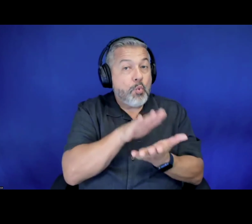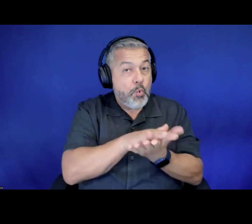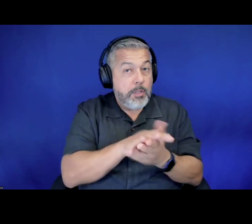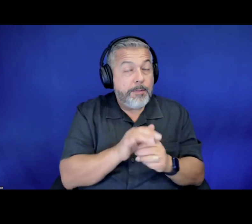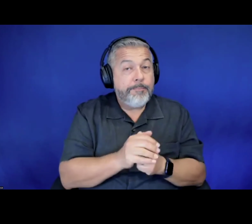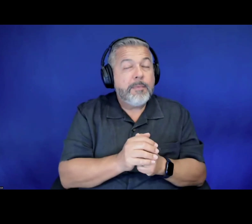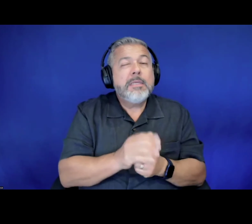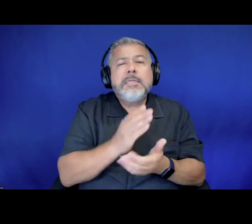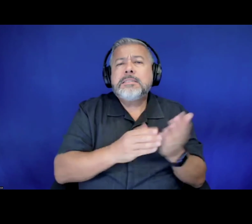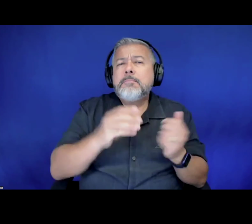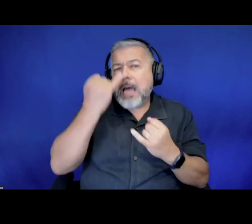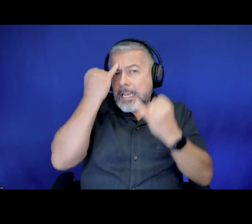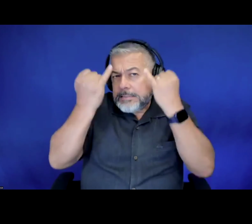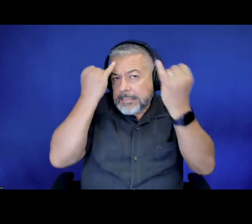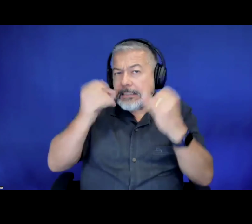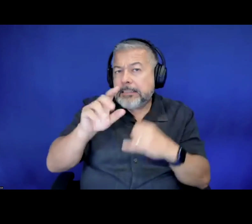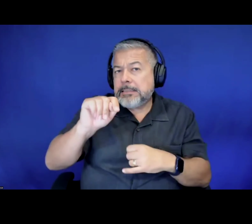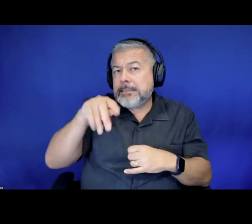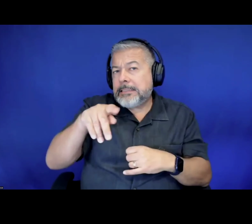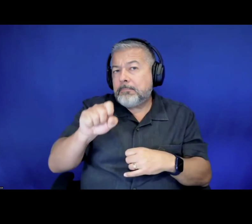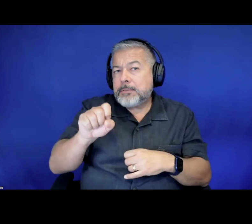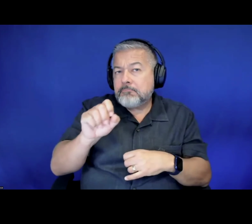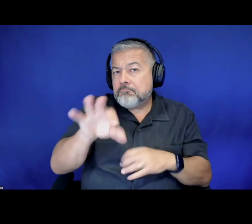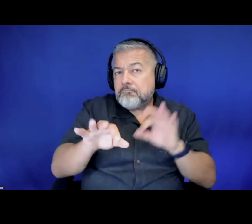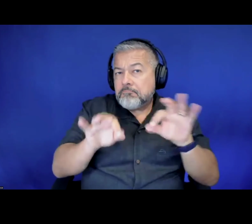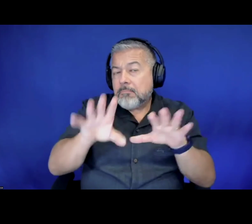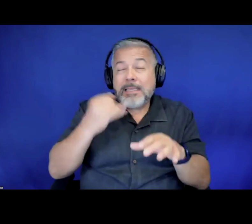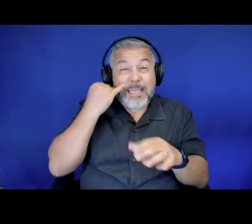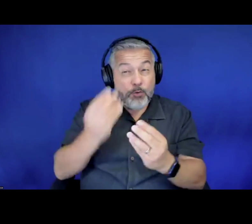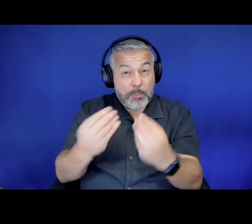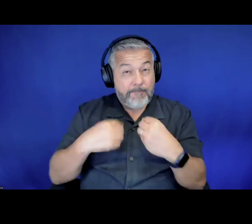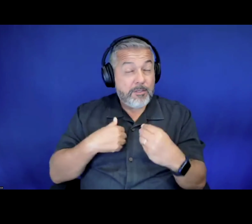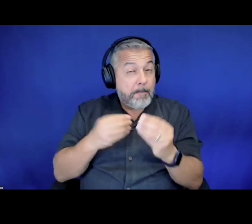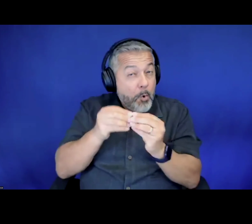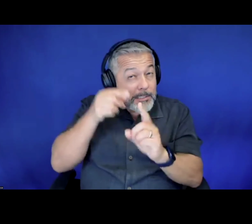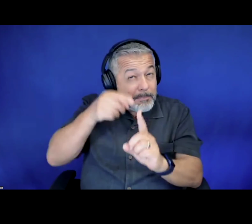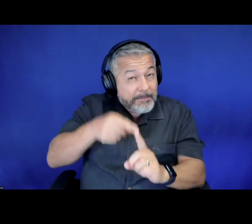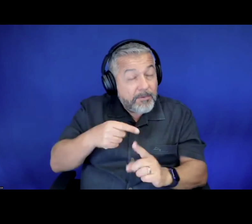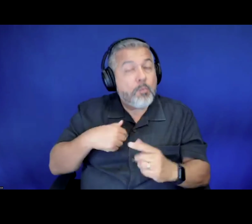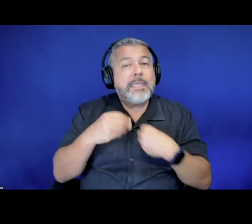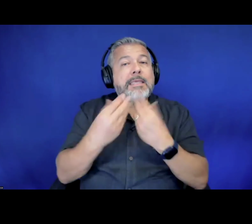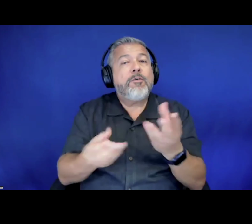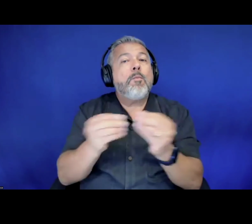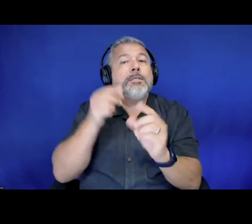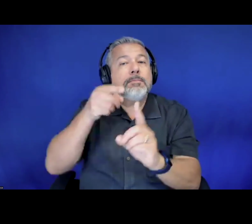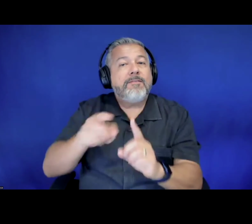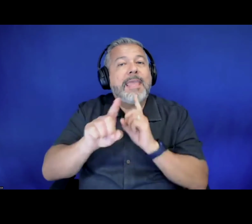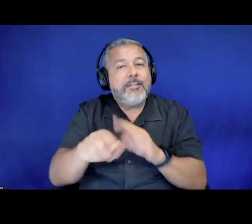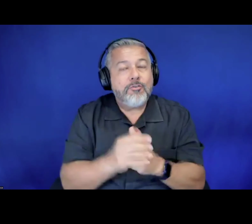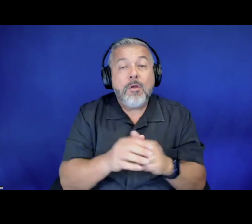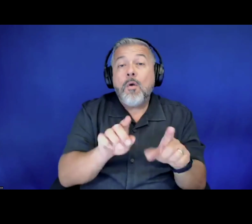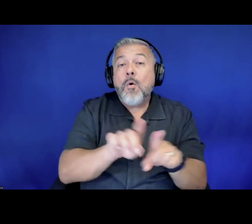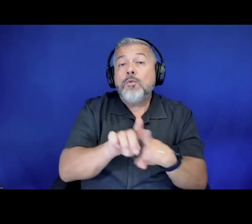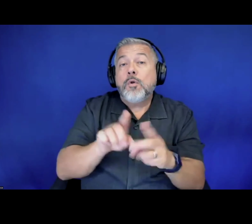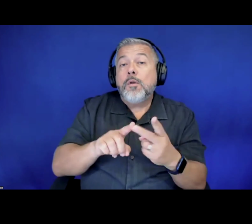some tips, but we can get you more information if you give us some specifics. Yeah, and I saw that Aaron also